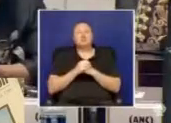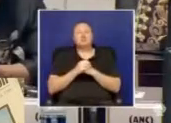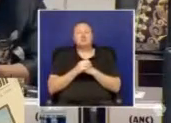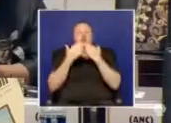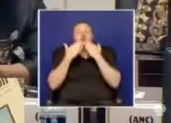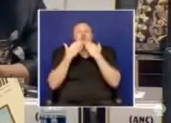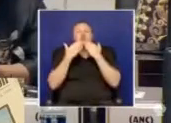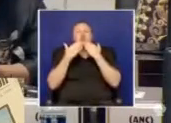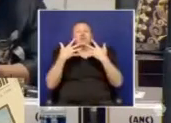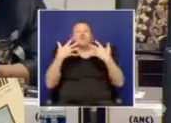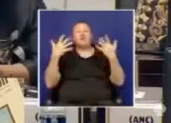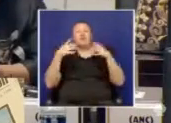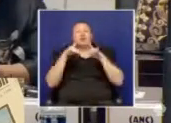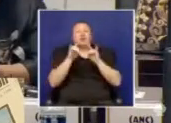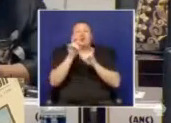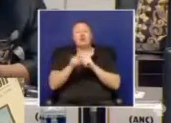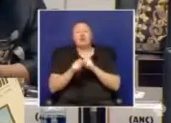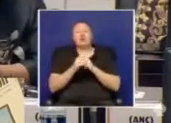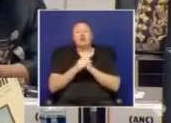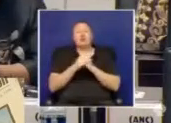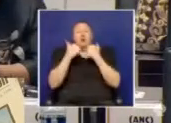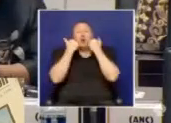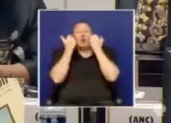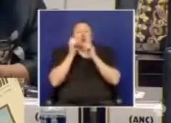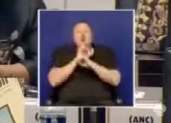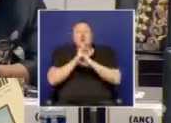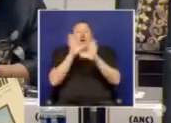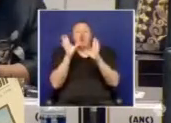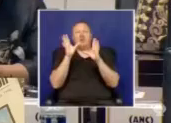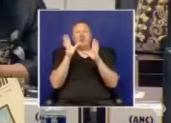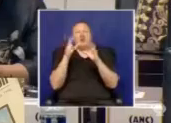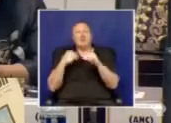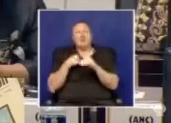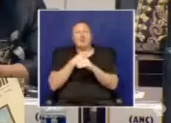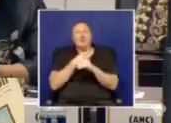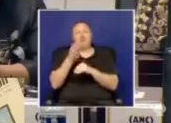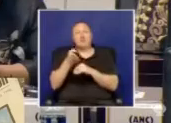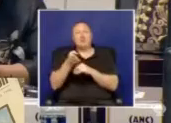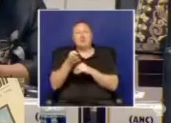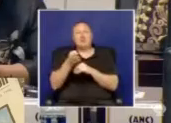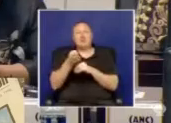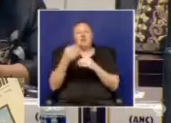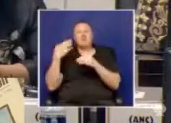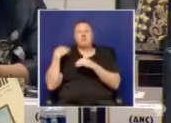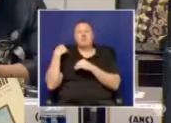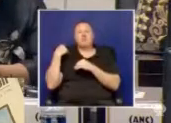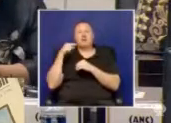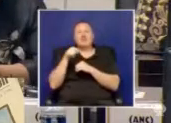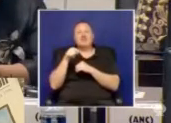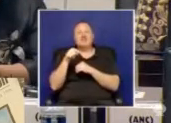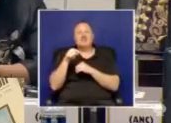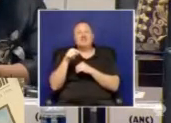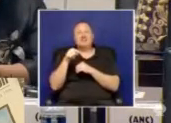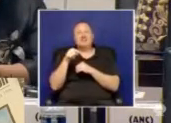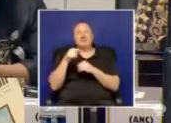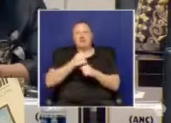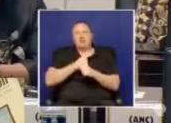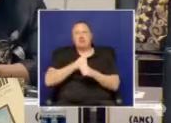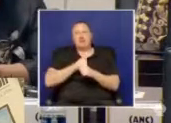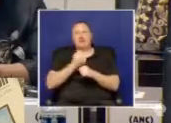Thank you very much, Chairperson. I just want to clarify also for the member that the ministry is a ministry made of